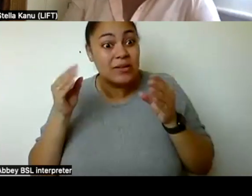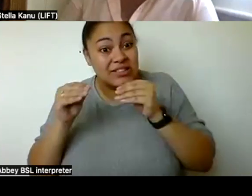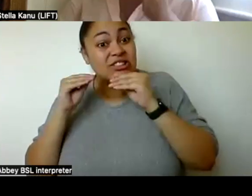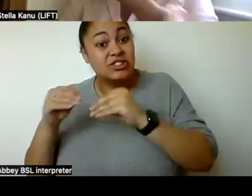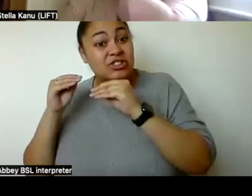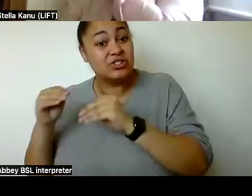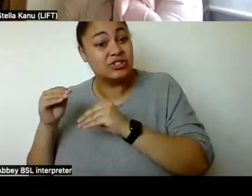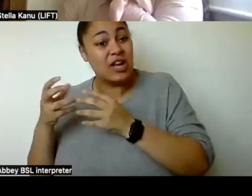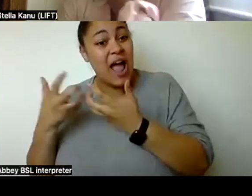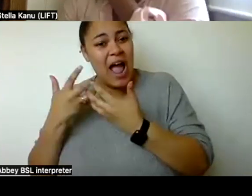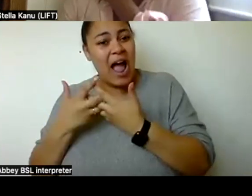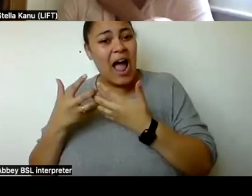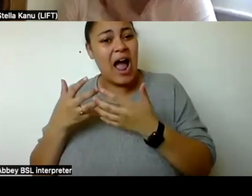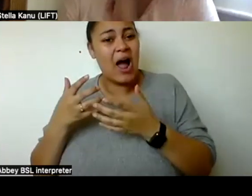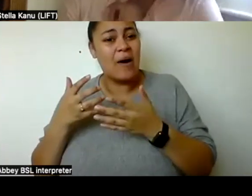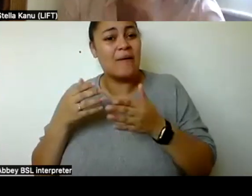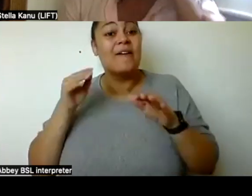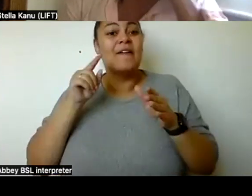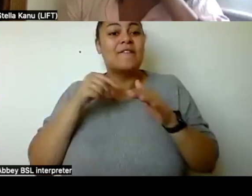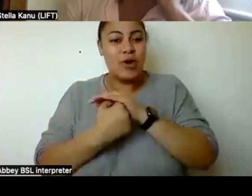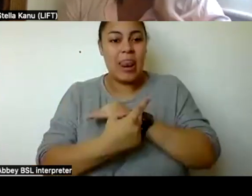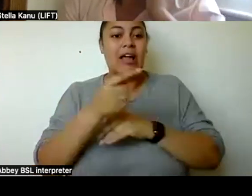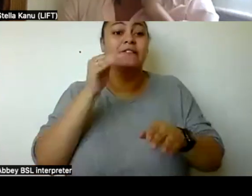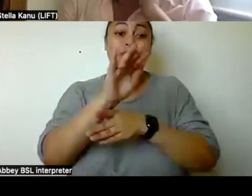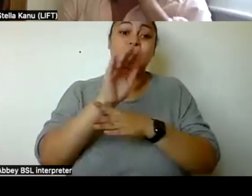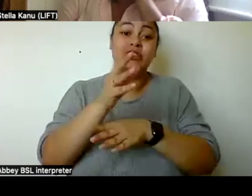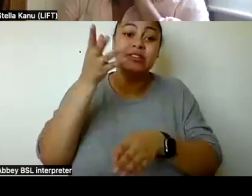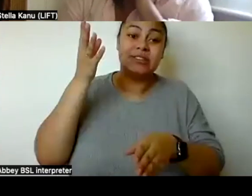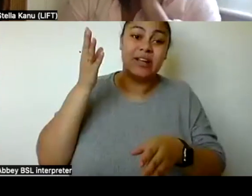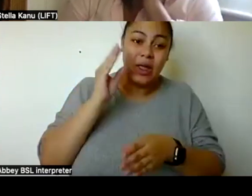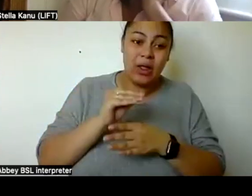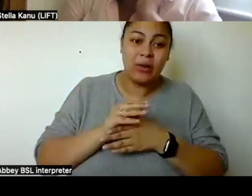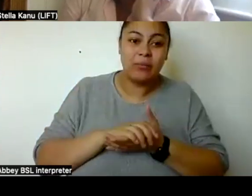let Freelance Futures participants know about those.